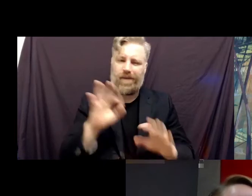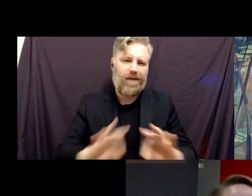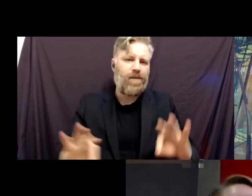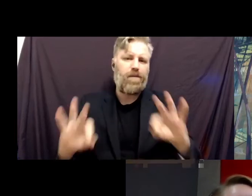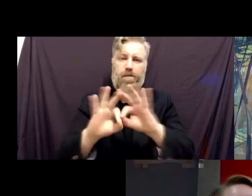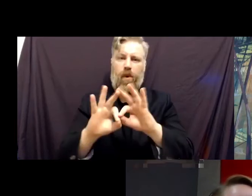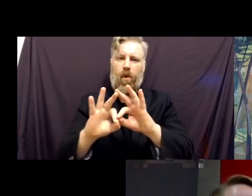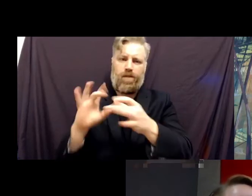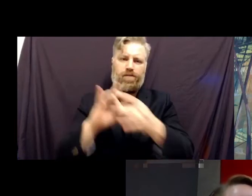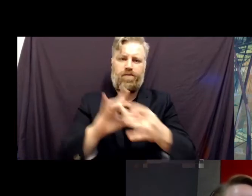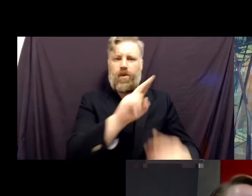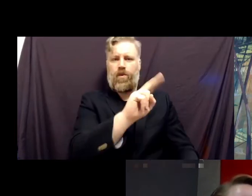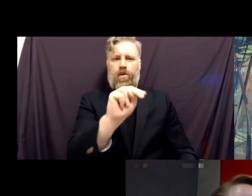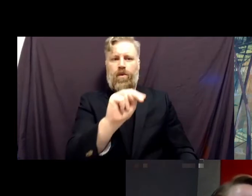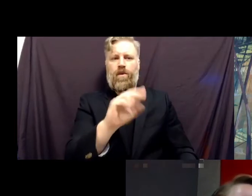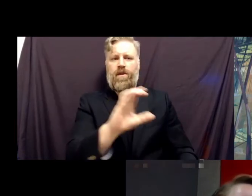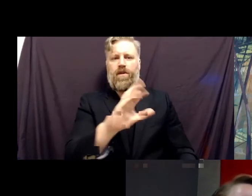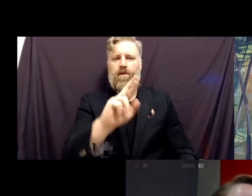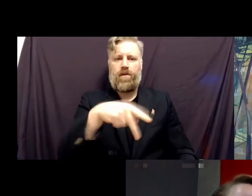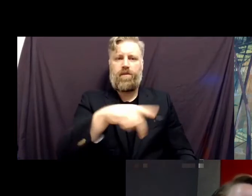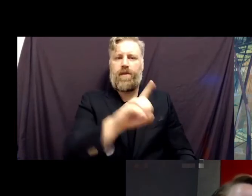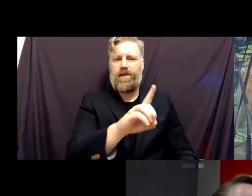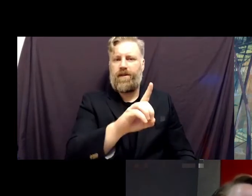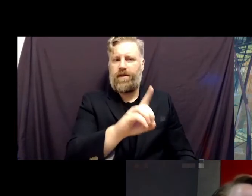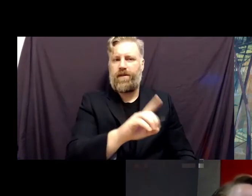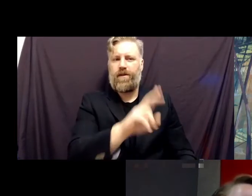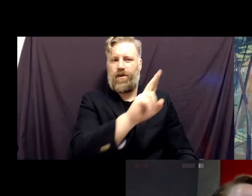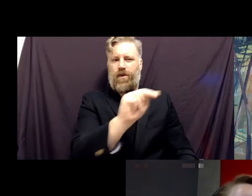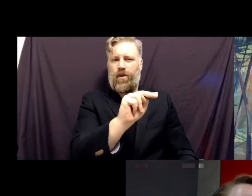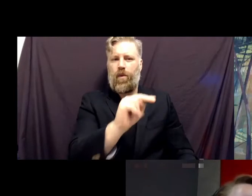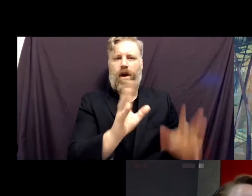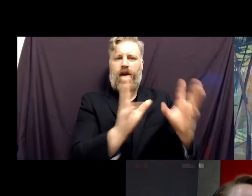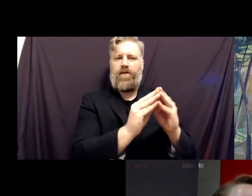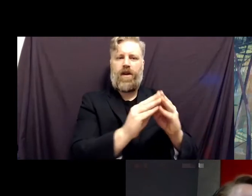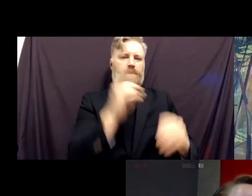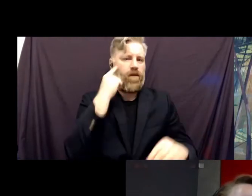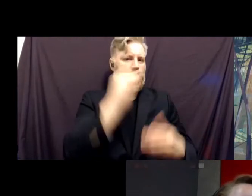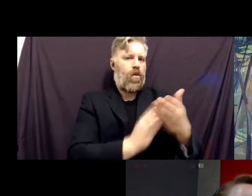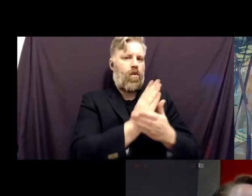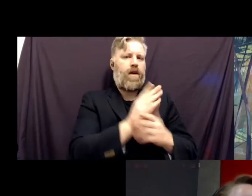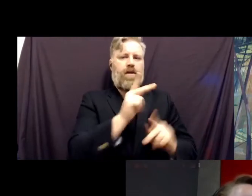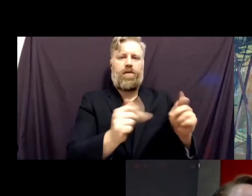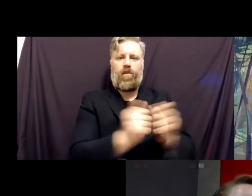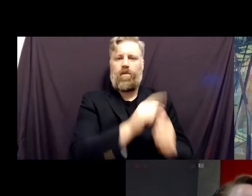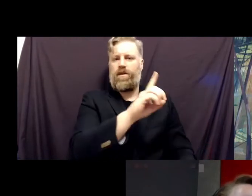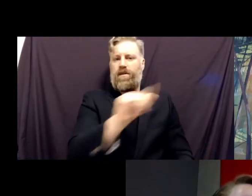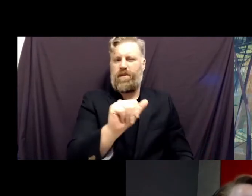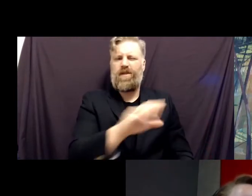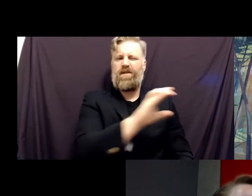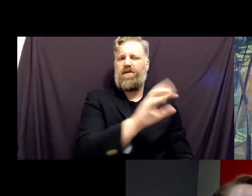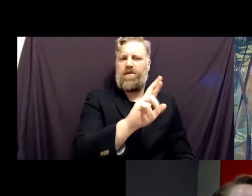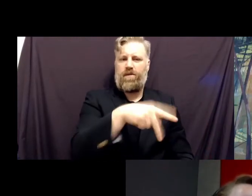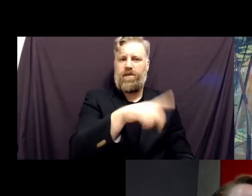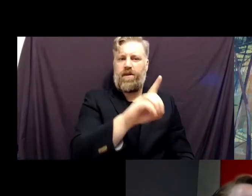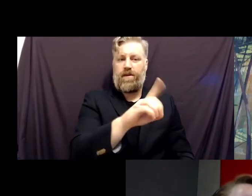the UN CRPD, the UN Convention on the Rights of Persons with Disabilities, which has passed